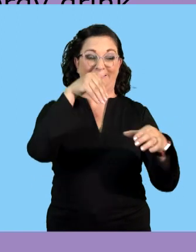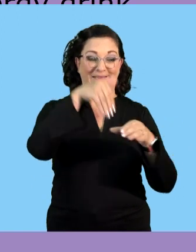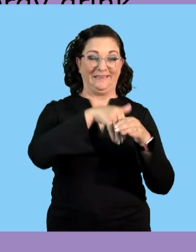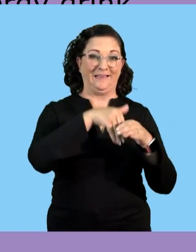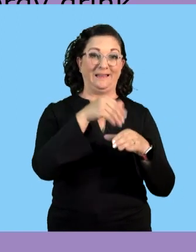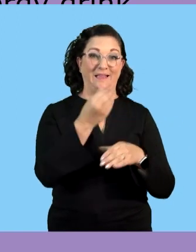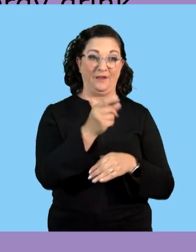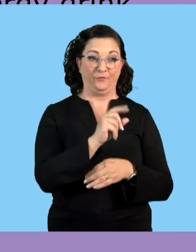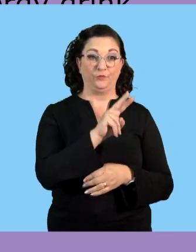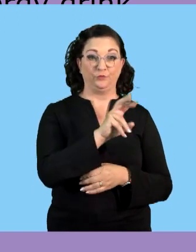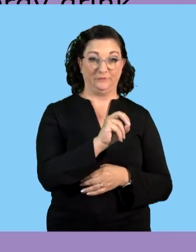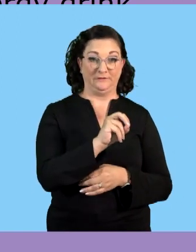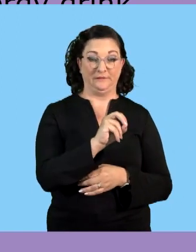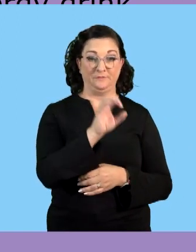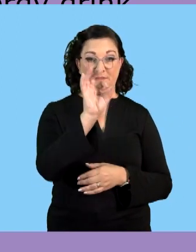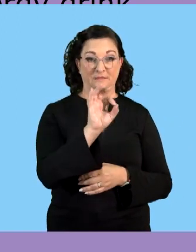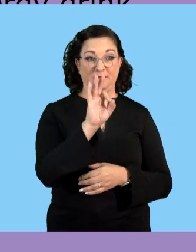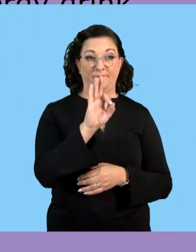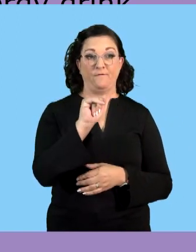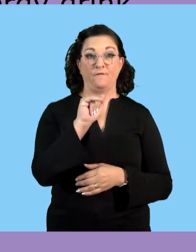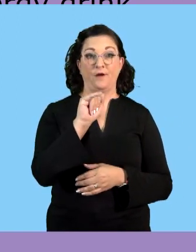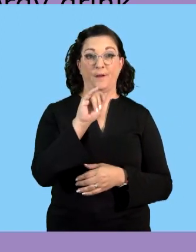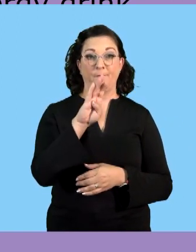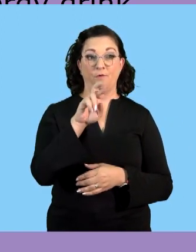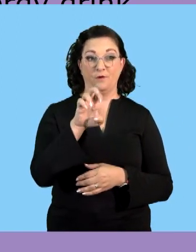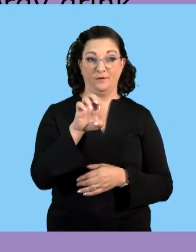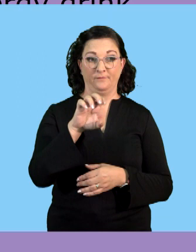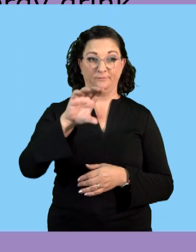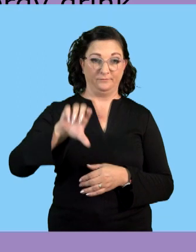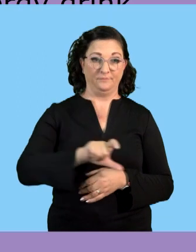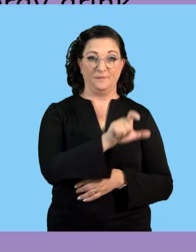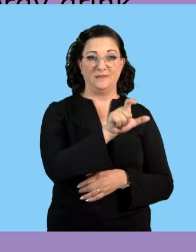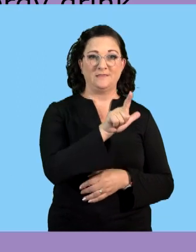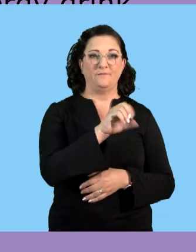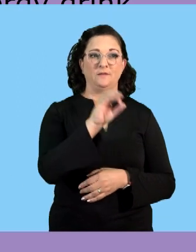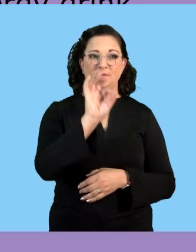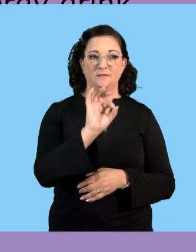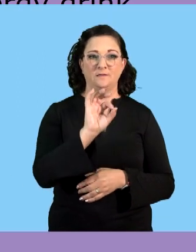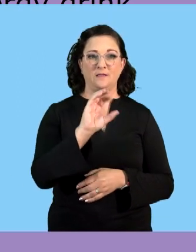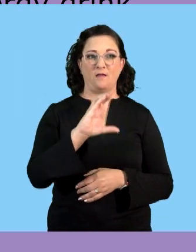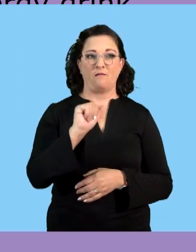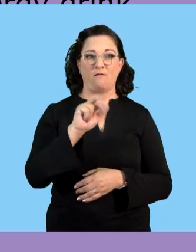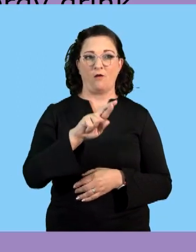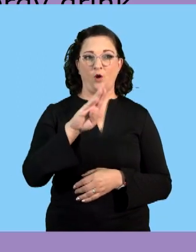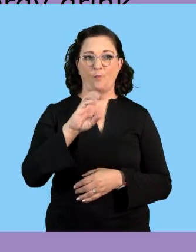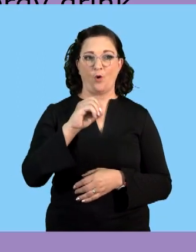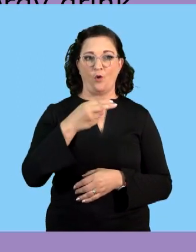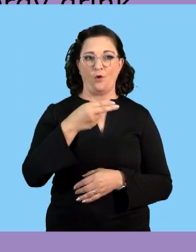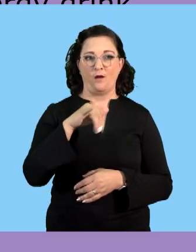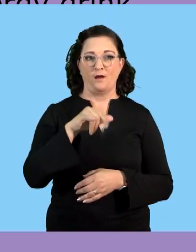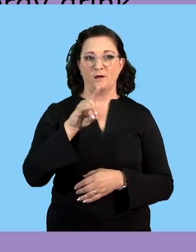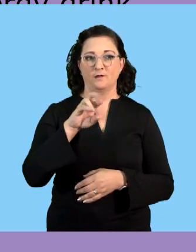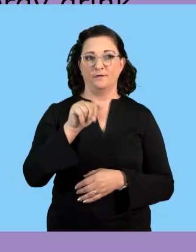composition: 20% of fiber, 70% of carbohydrates, 6% of